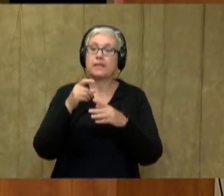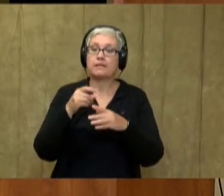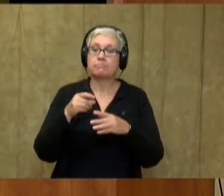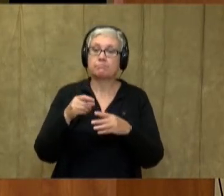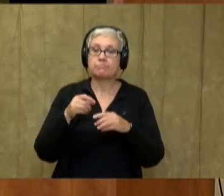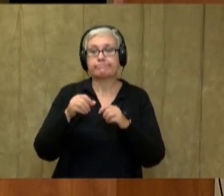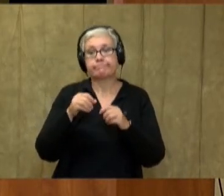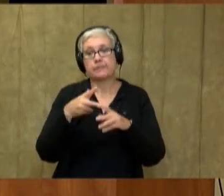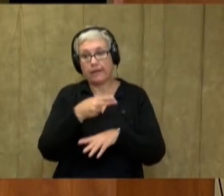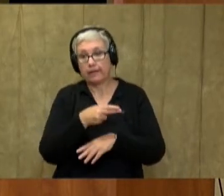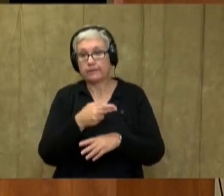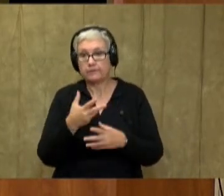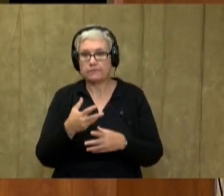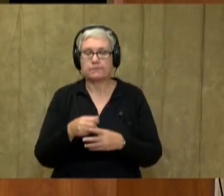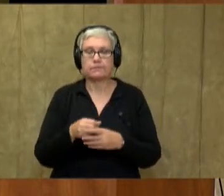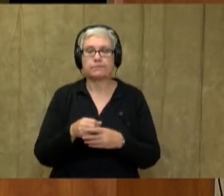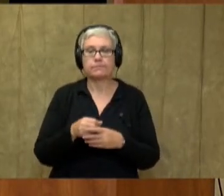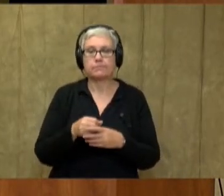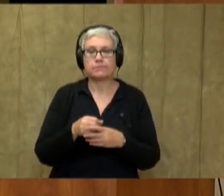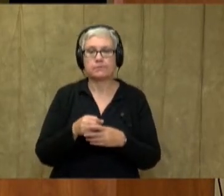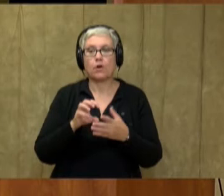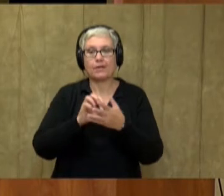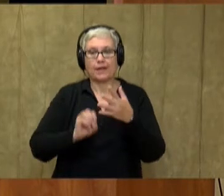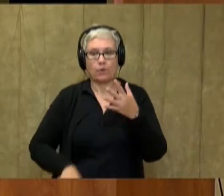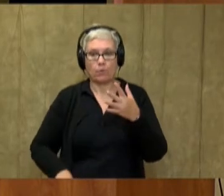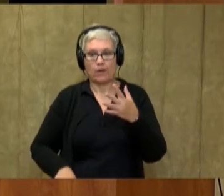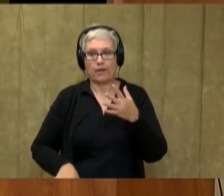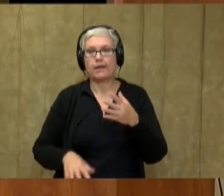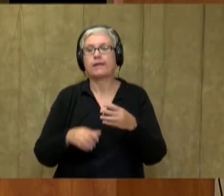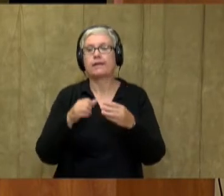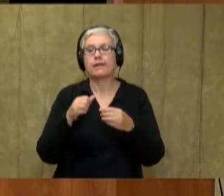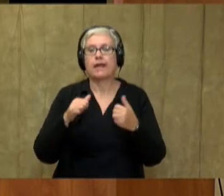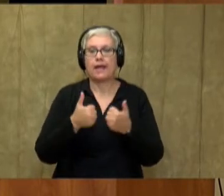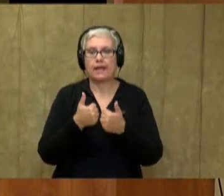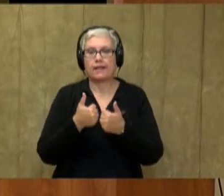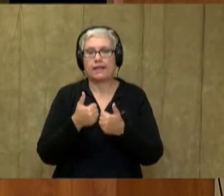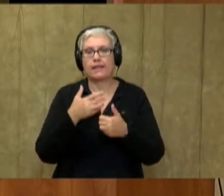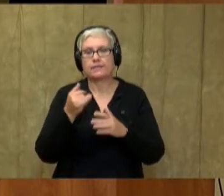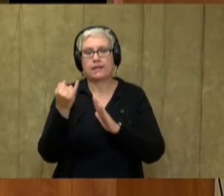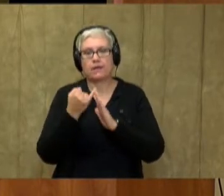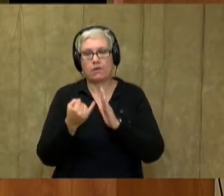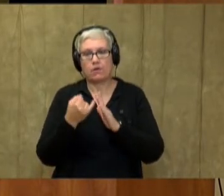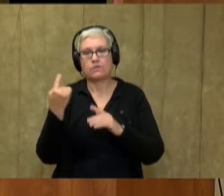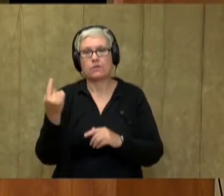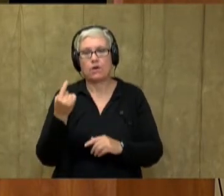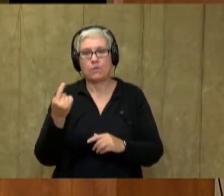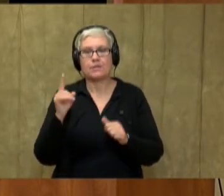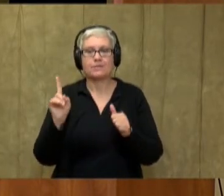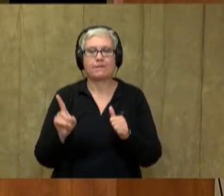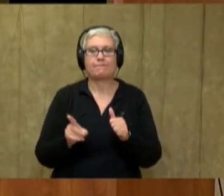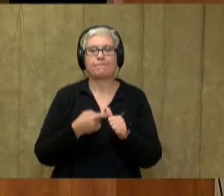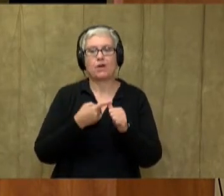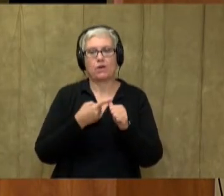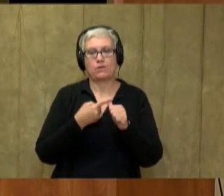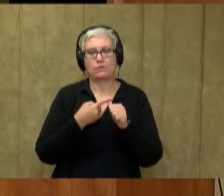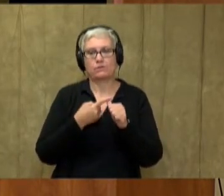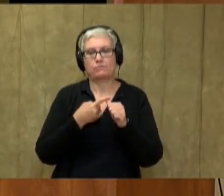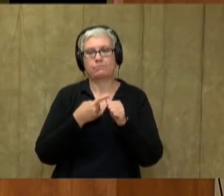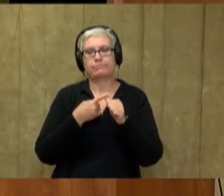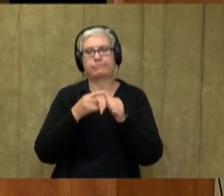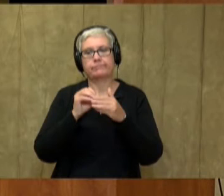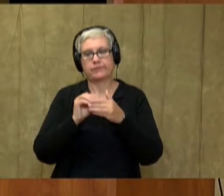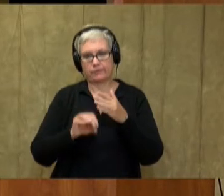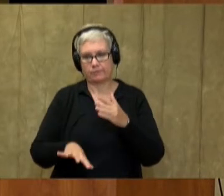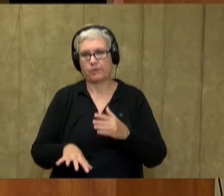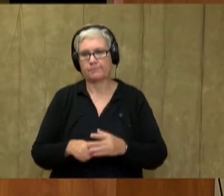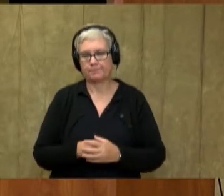cut. So you are telling why this piece of information right here is so important.